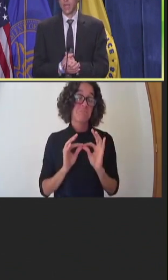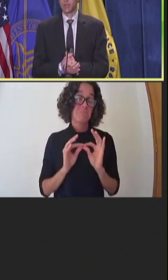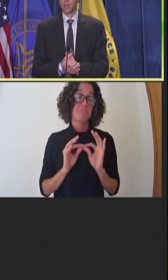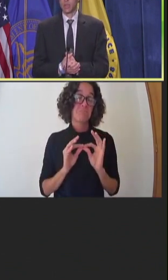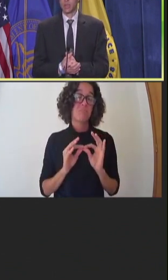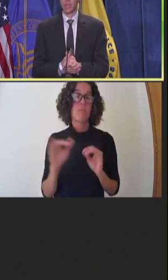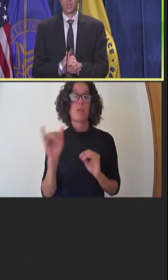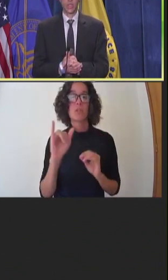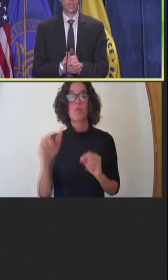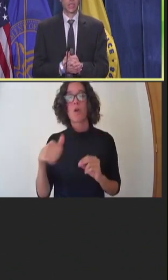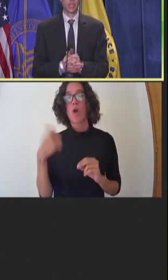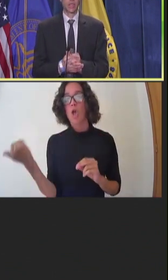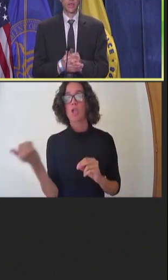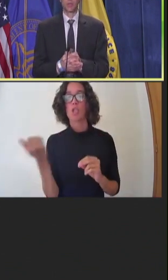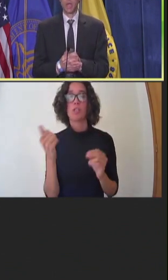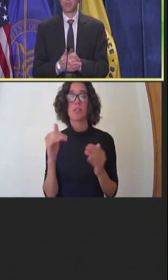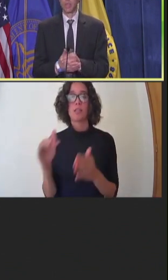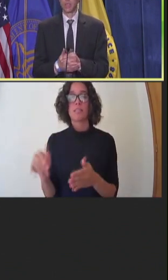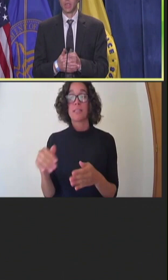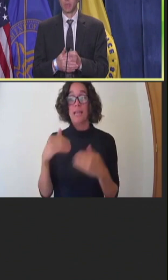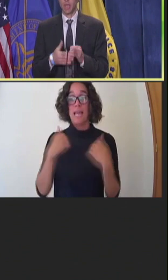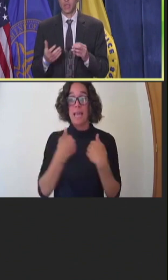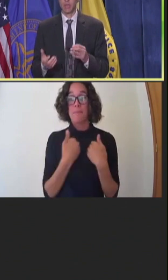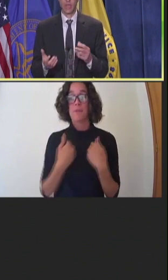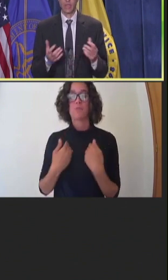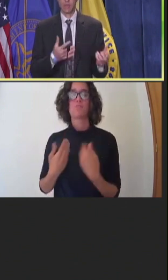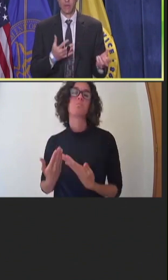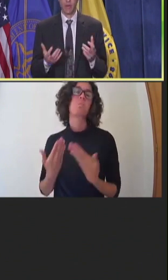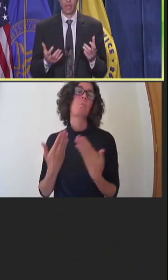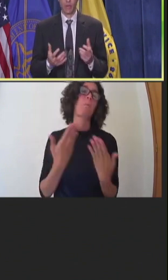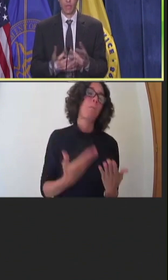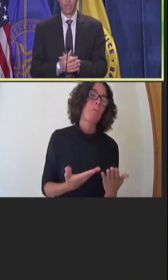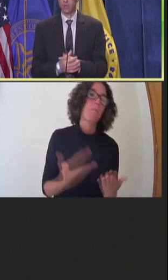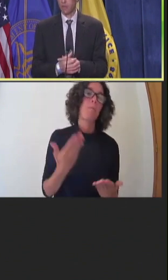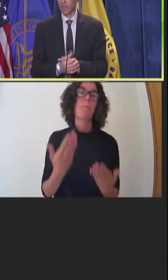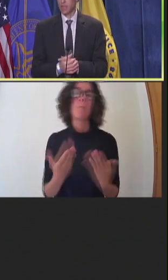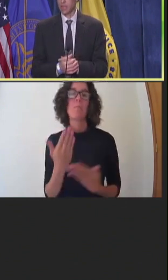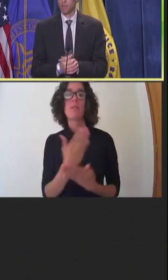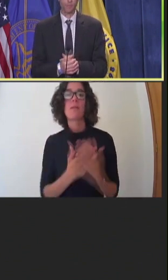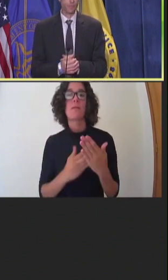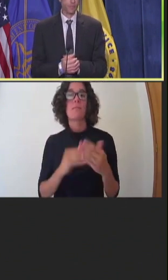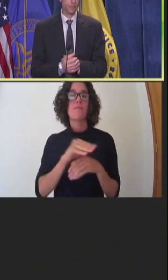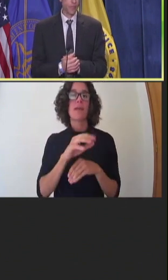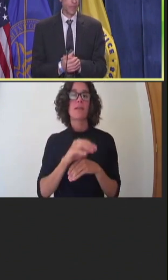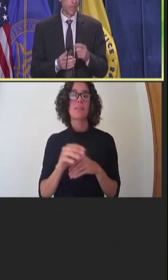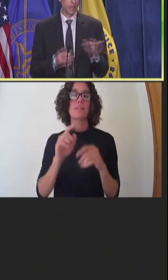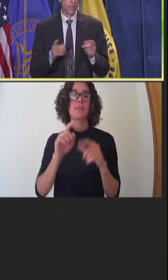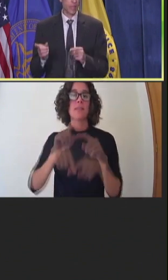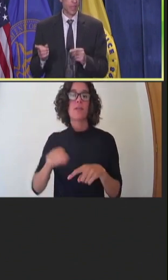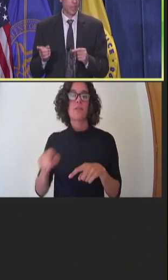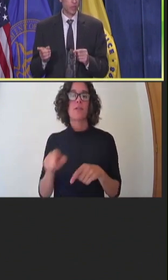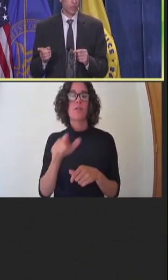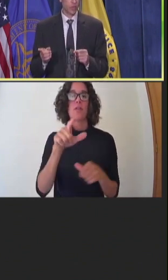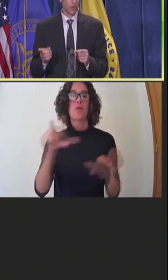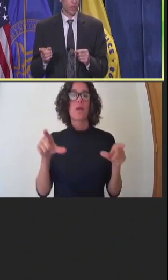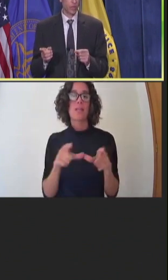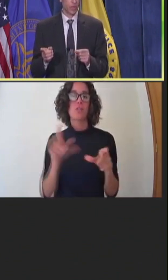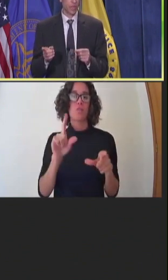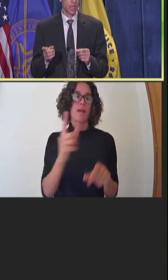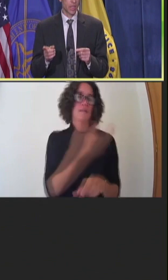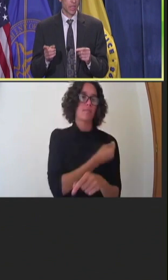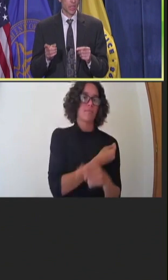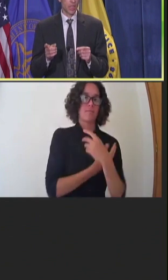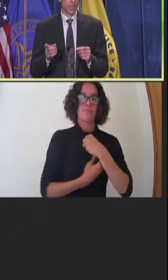in animals suggesting that there might be some immunologic effects to varying location of vaccine. The picture I'm showing you